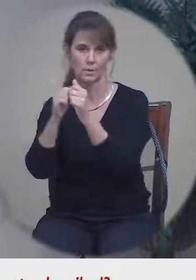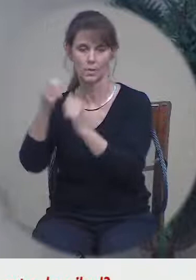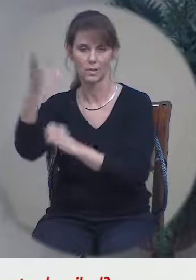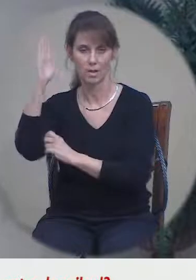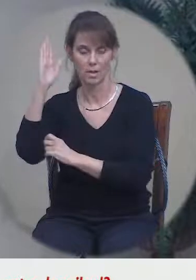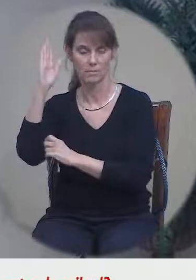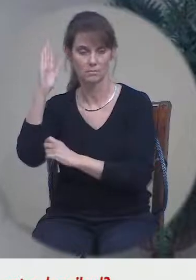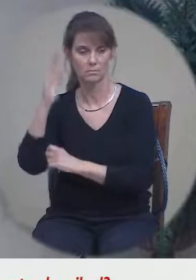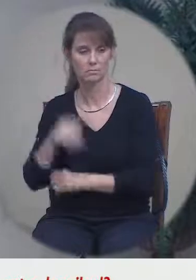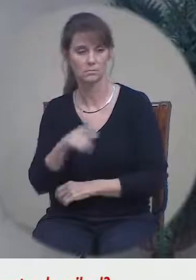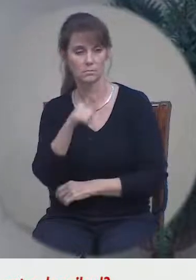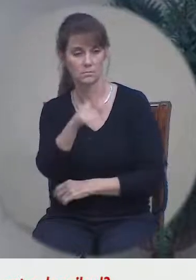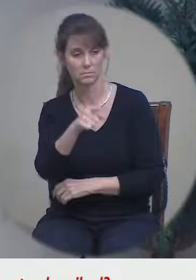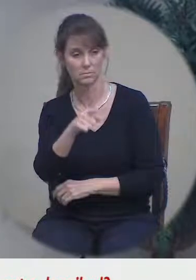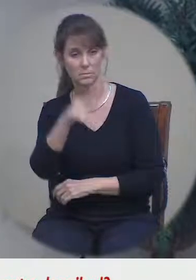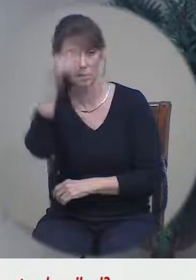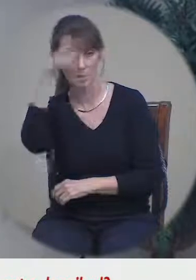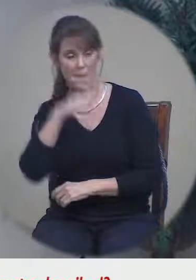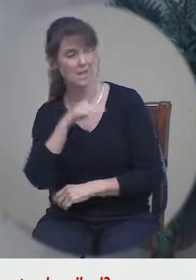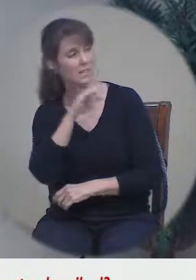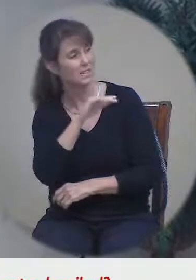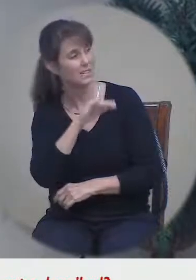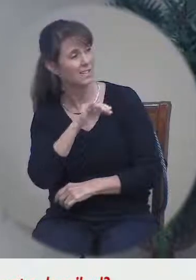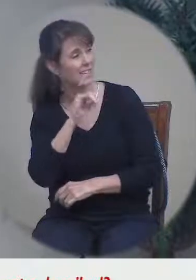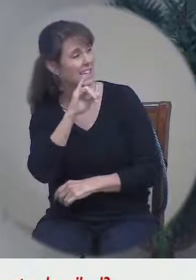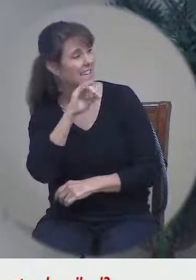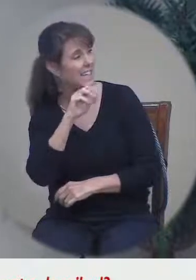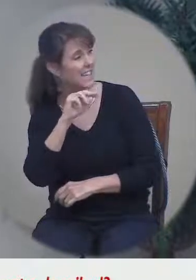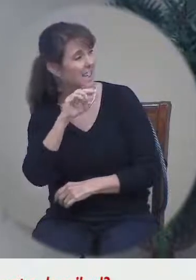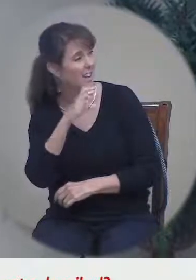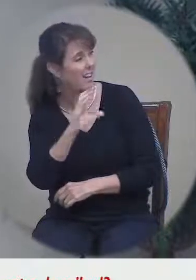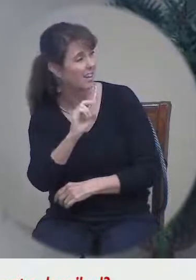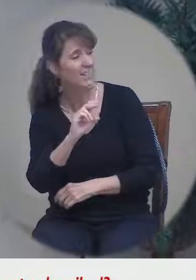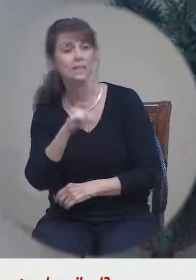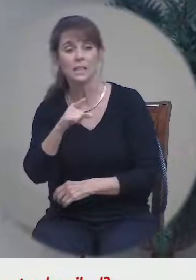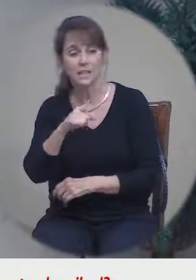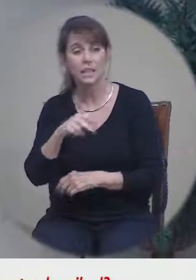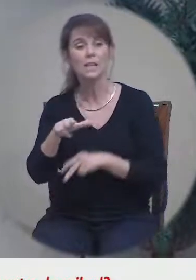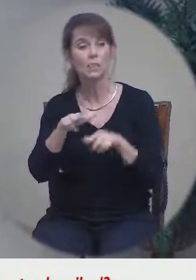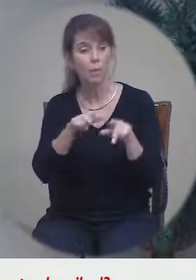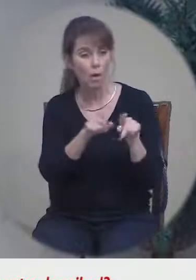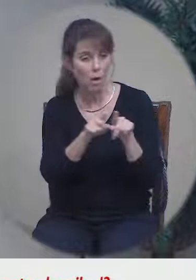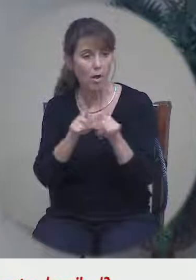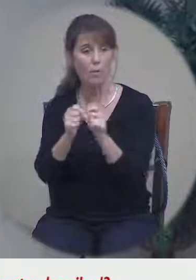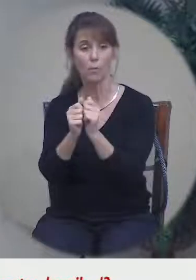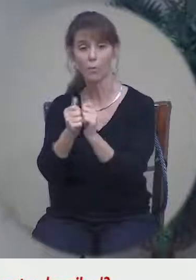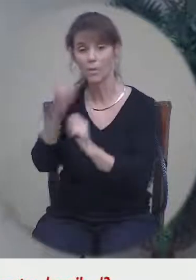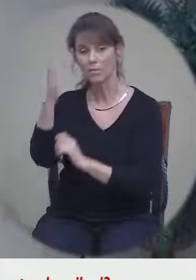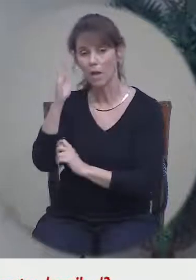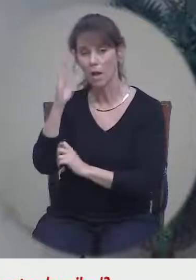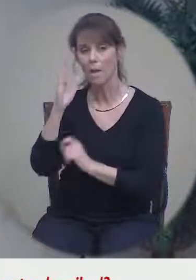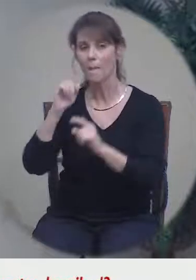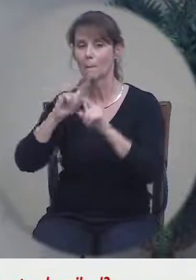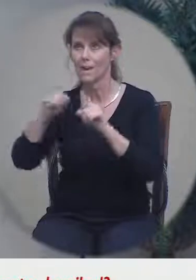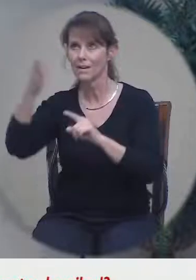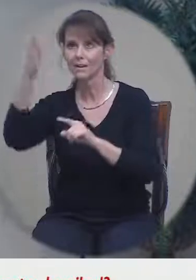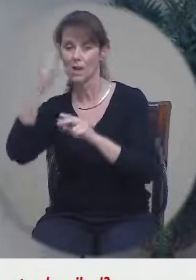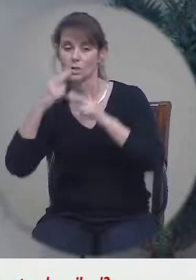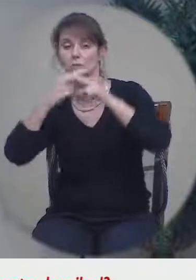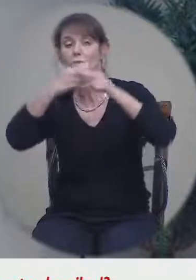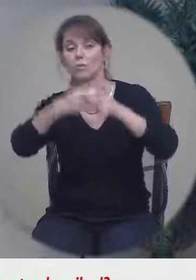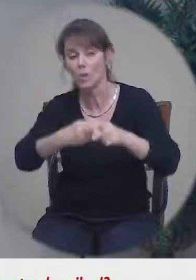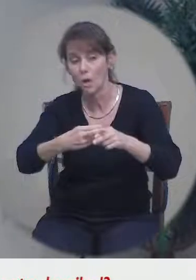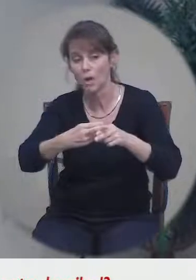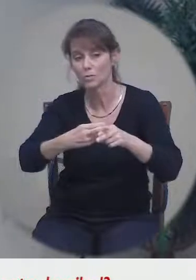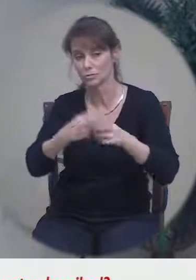he walked with God, but he's not described as my servant. Again, I'm not saying there's not other men who were counted as servants.